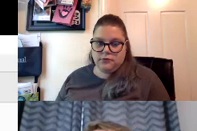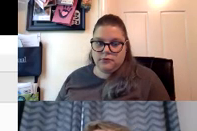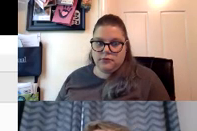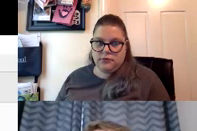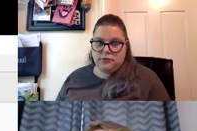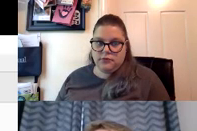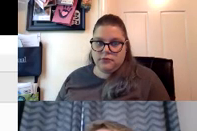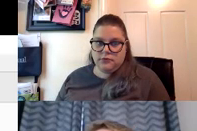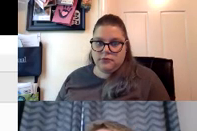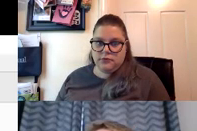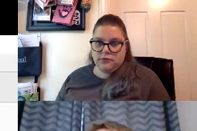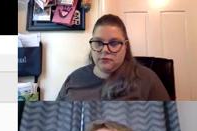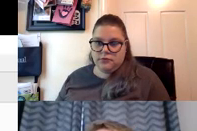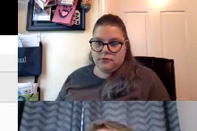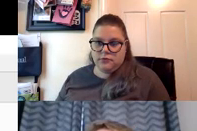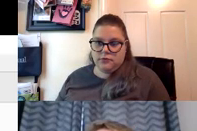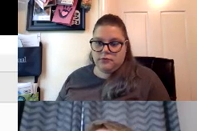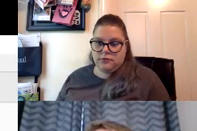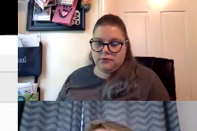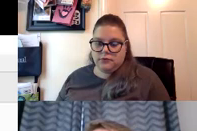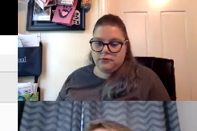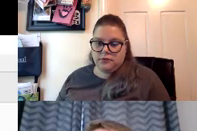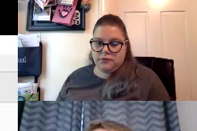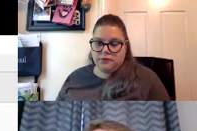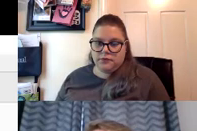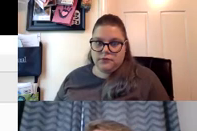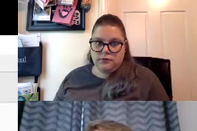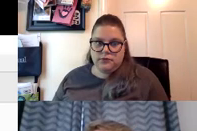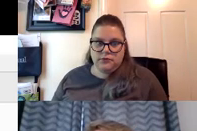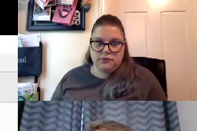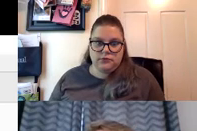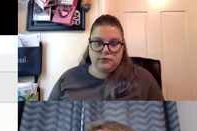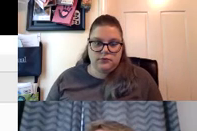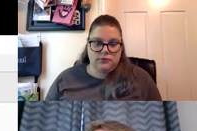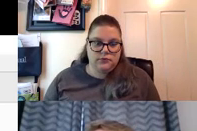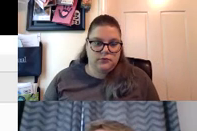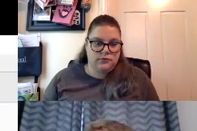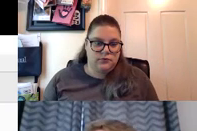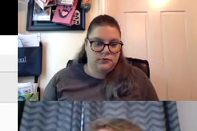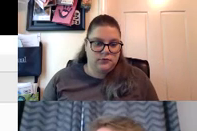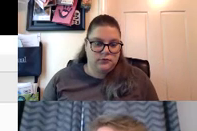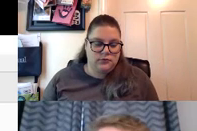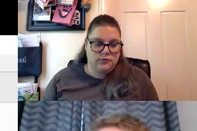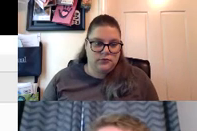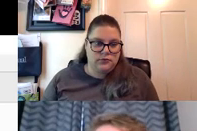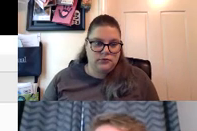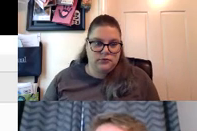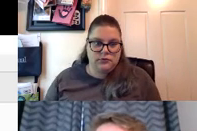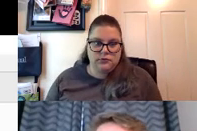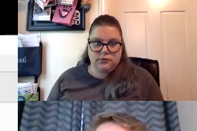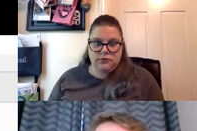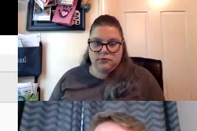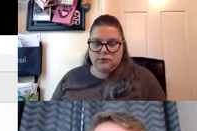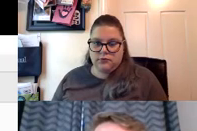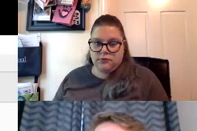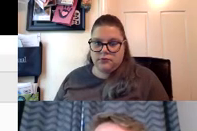But just to show you that these are some of the things that happen. I can show one other thing, and I'm going to just close out my screen